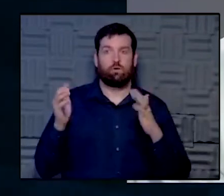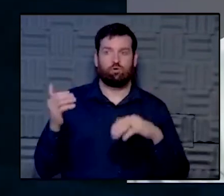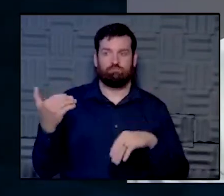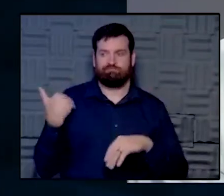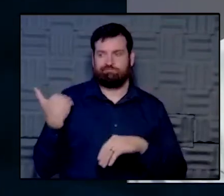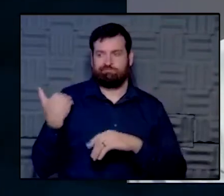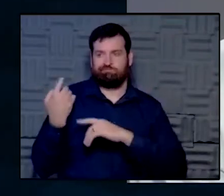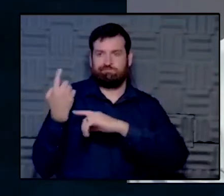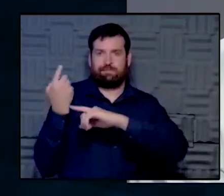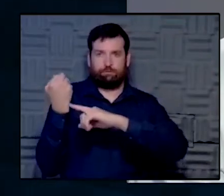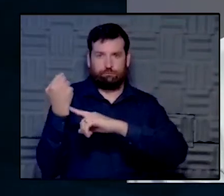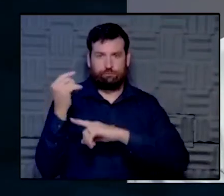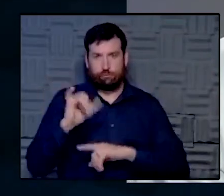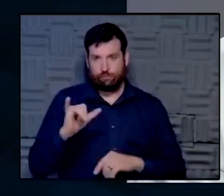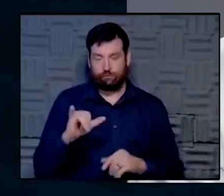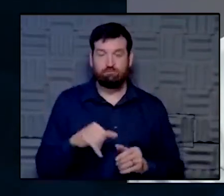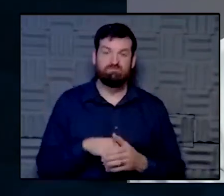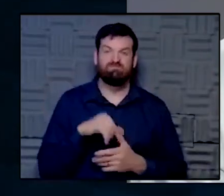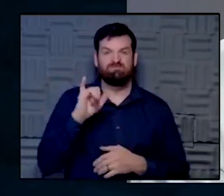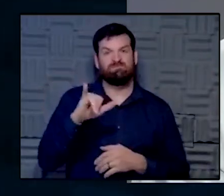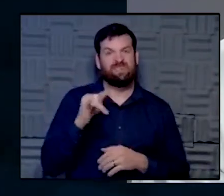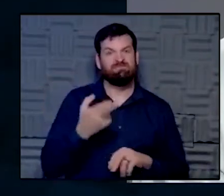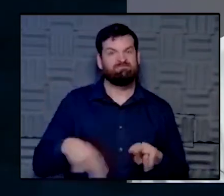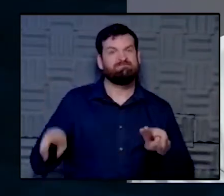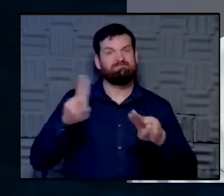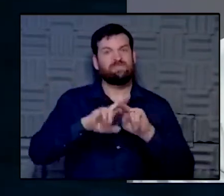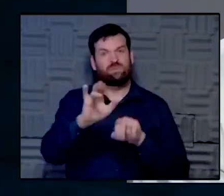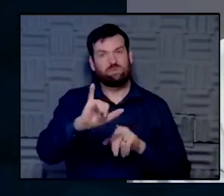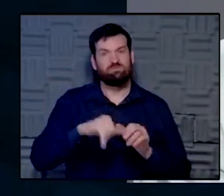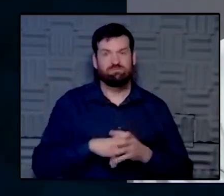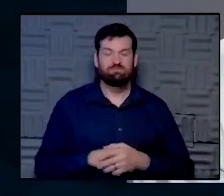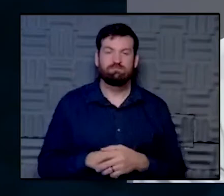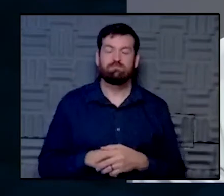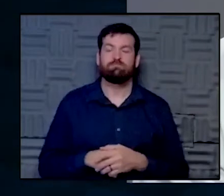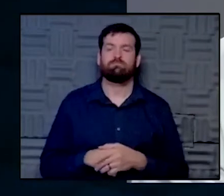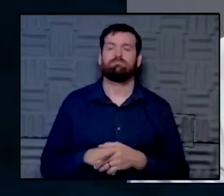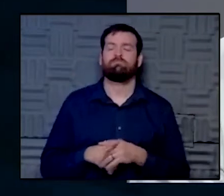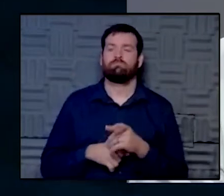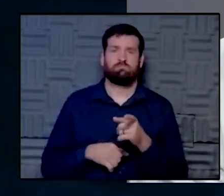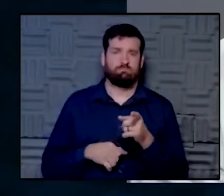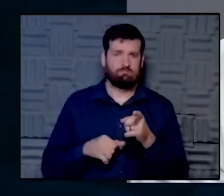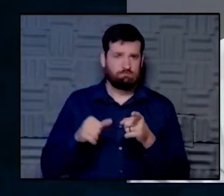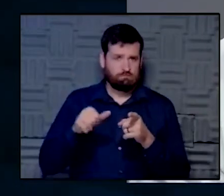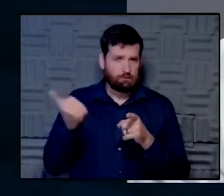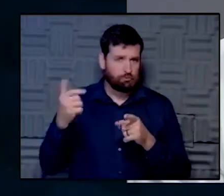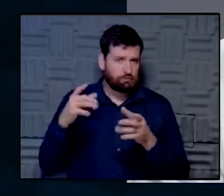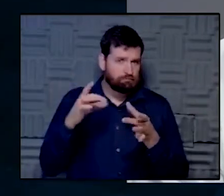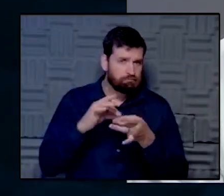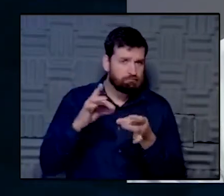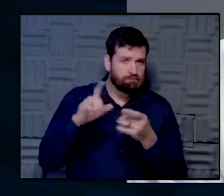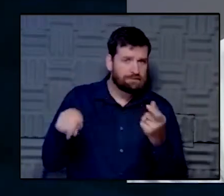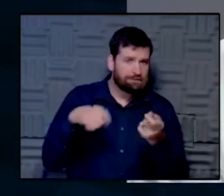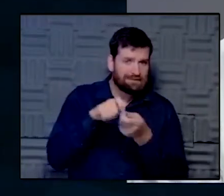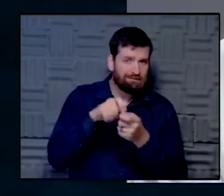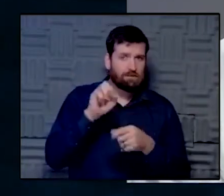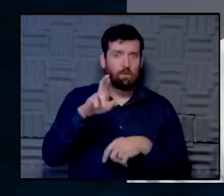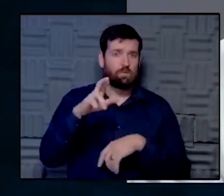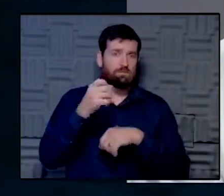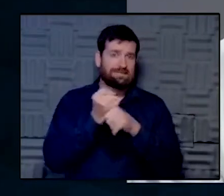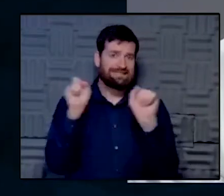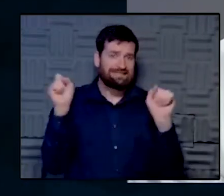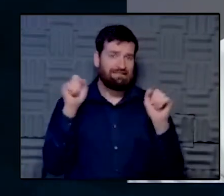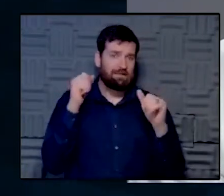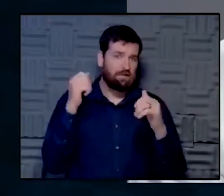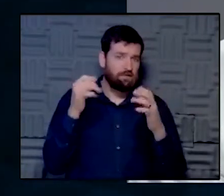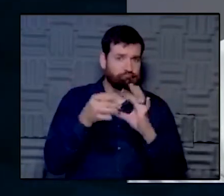they were last year as well. So I think that has increased the need, just as you said. So any other specific messages or any other maybe safety